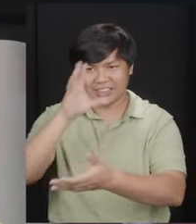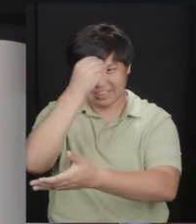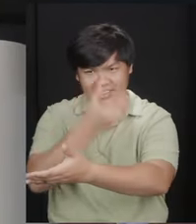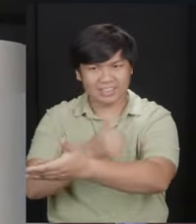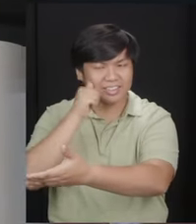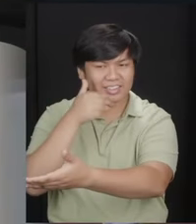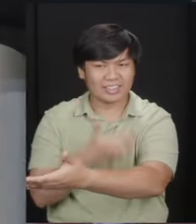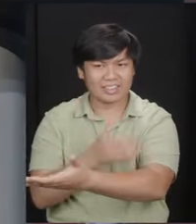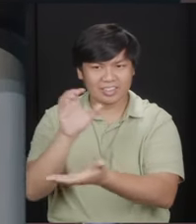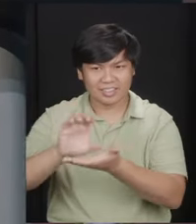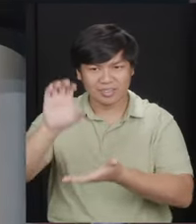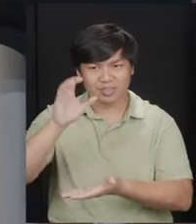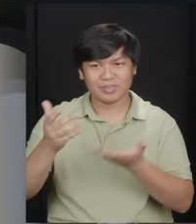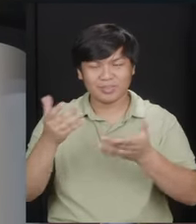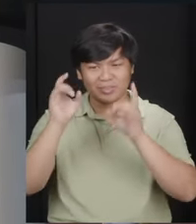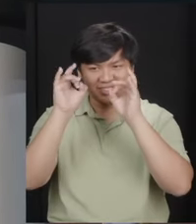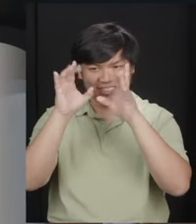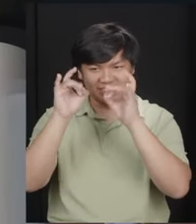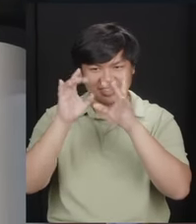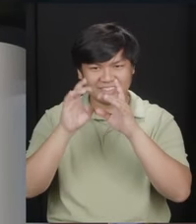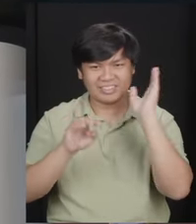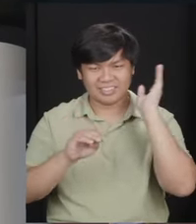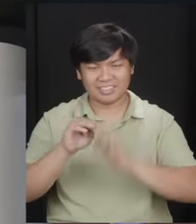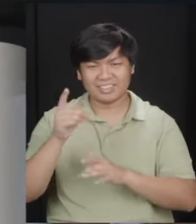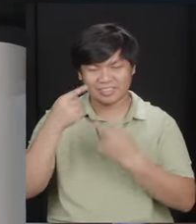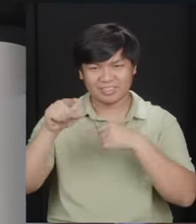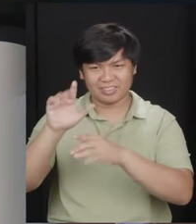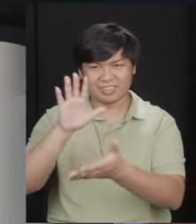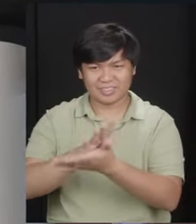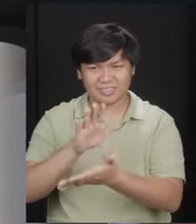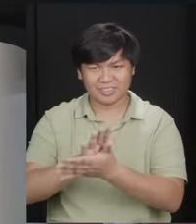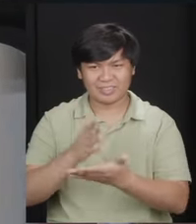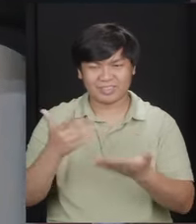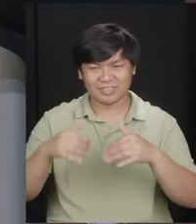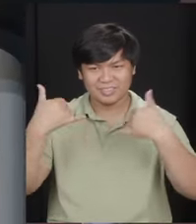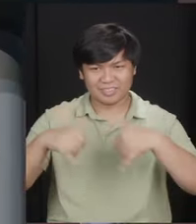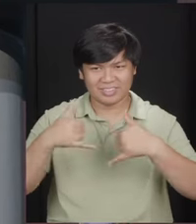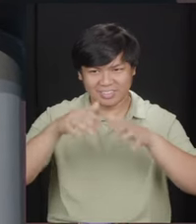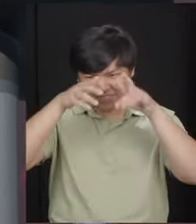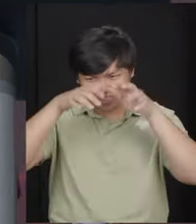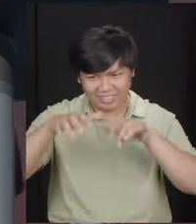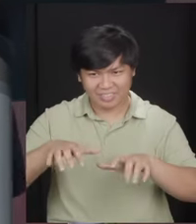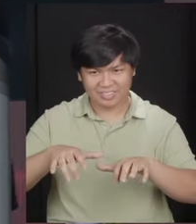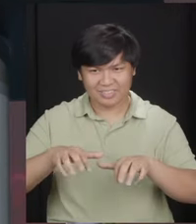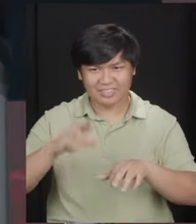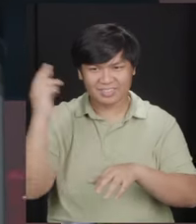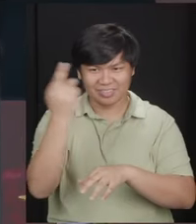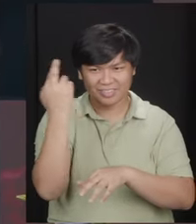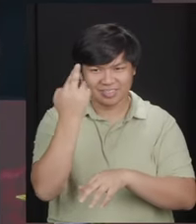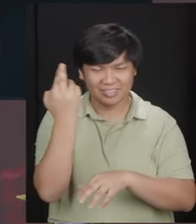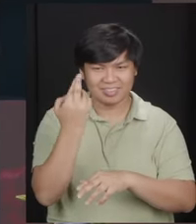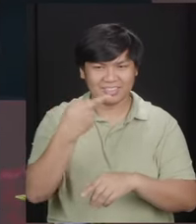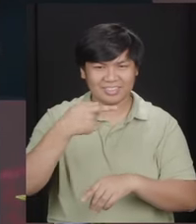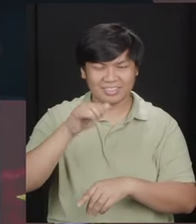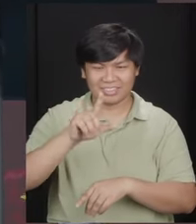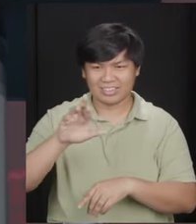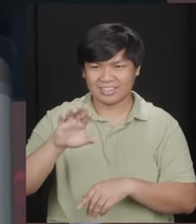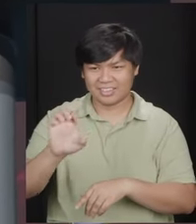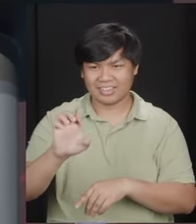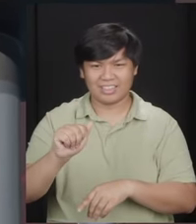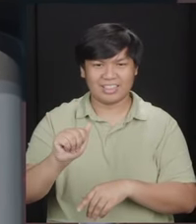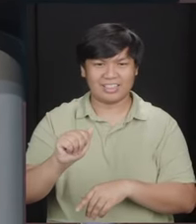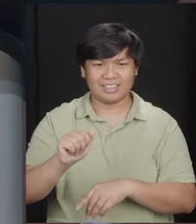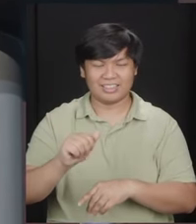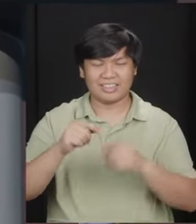in college, he'll be at Starbucks instead of at school. Or maybe playing video games at Robinson's Galleria instead of being